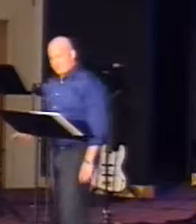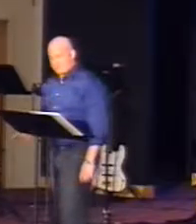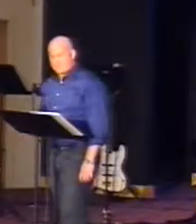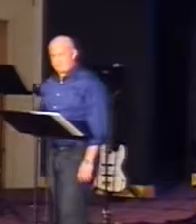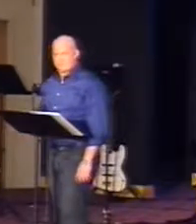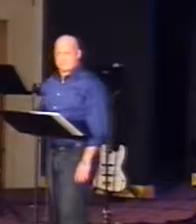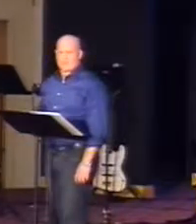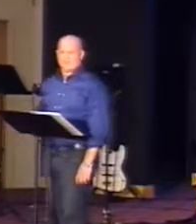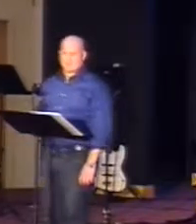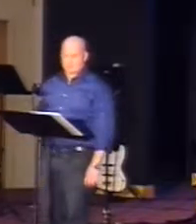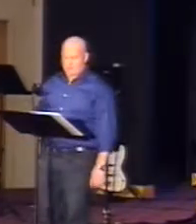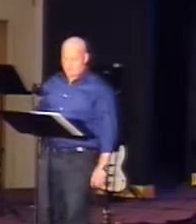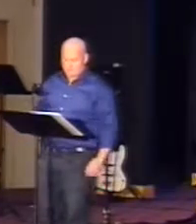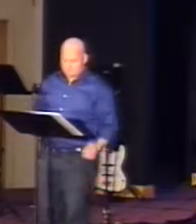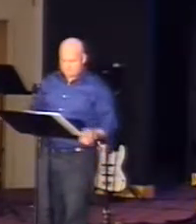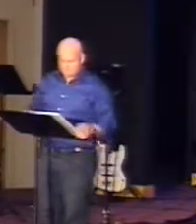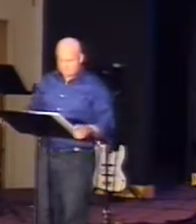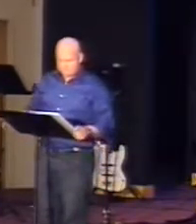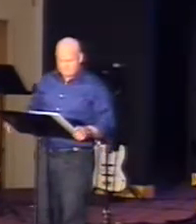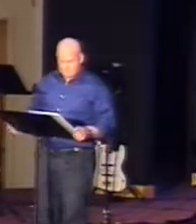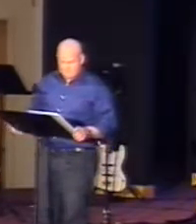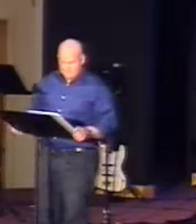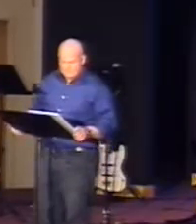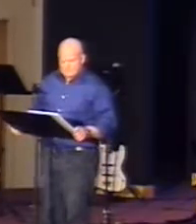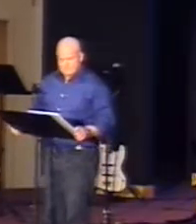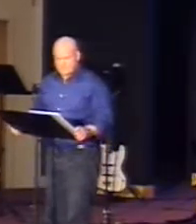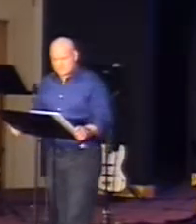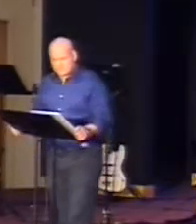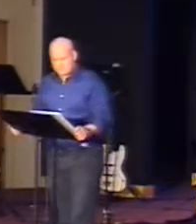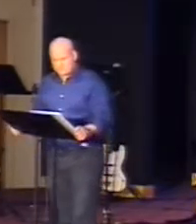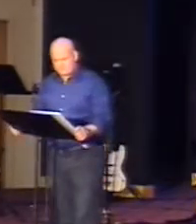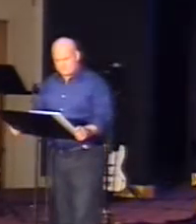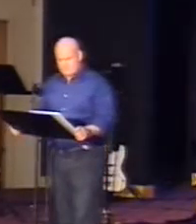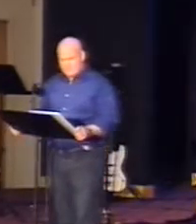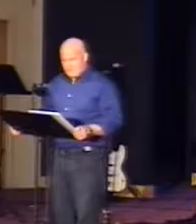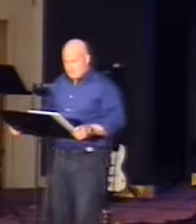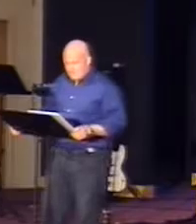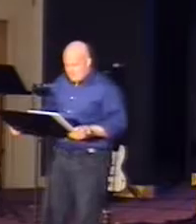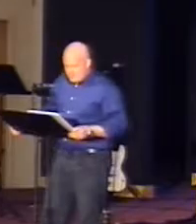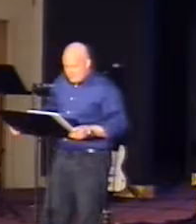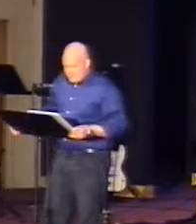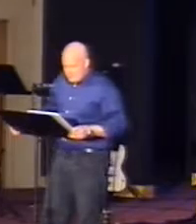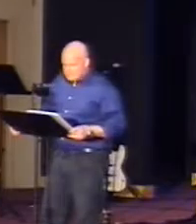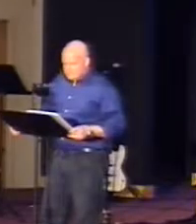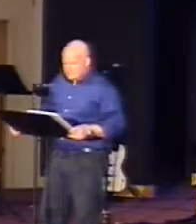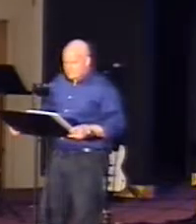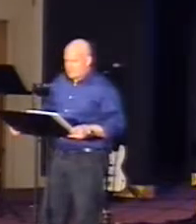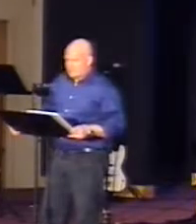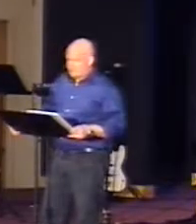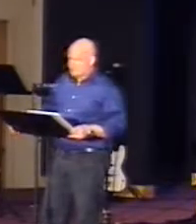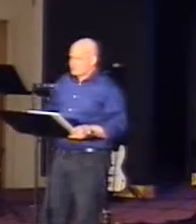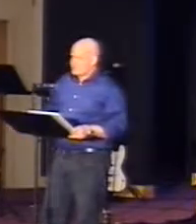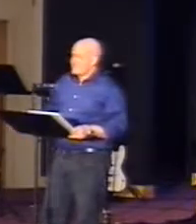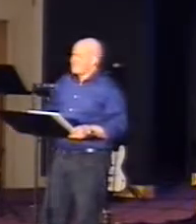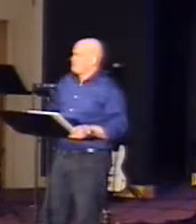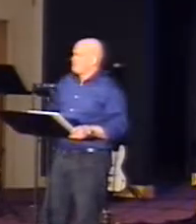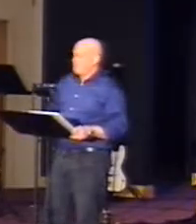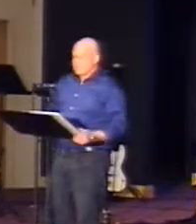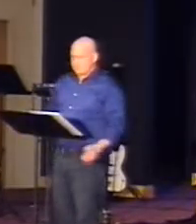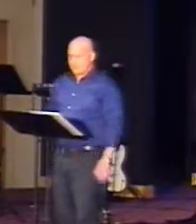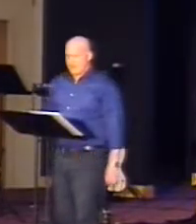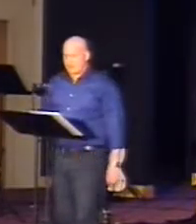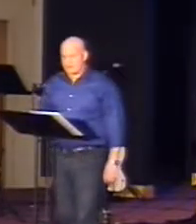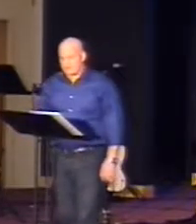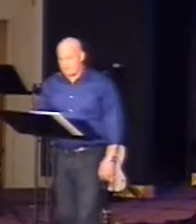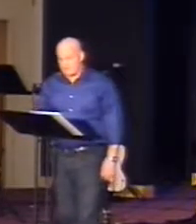his family and to his adopted tribe. Verse 2. There the angel of the Lord appeared to him in a